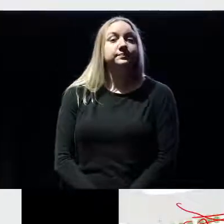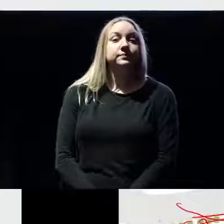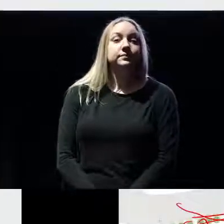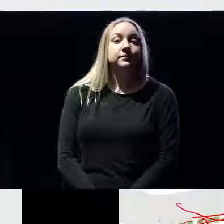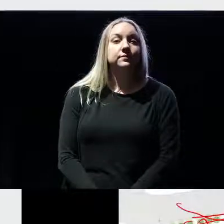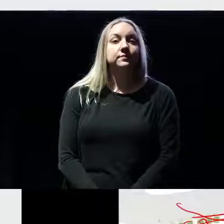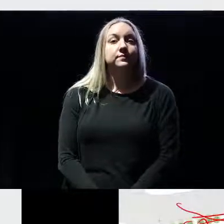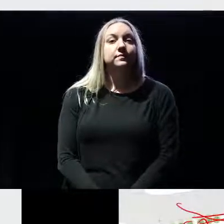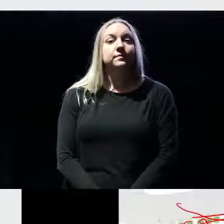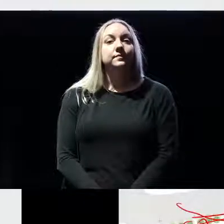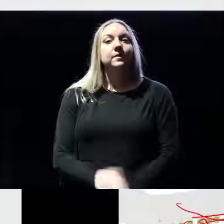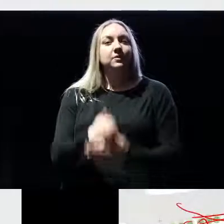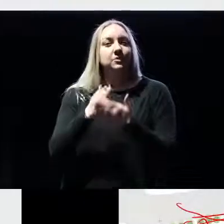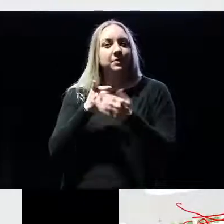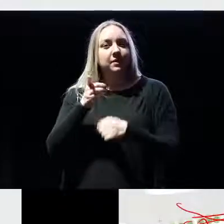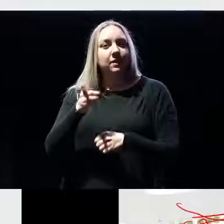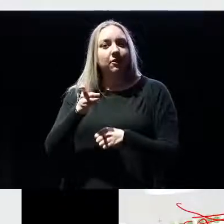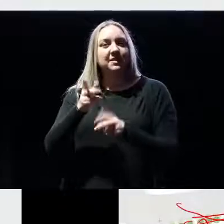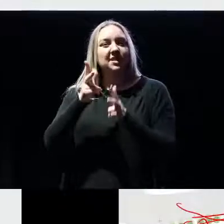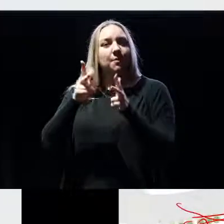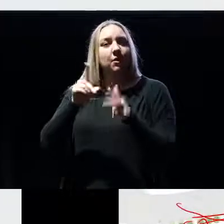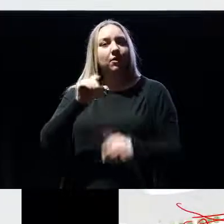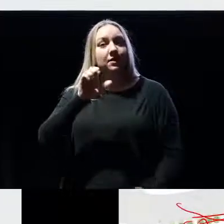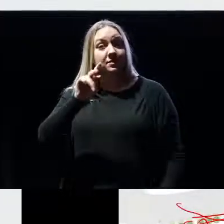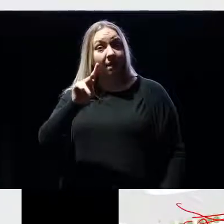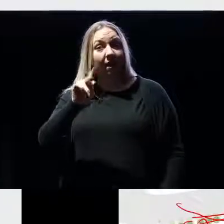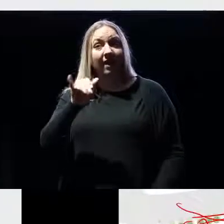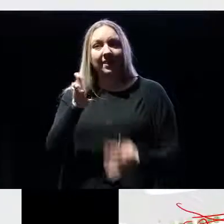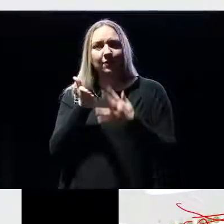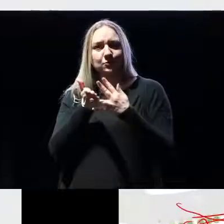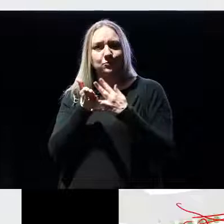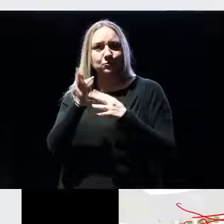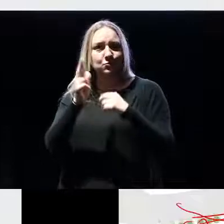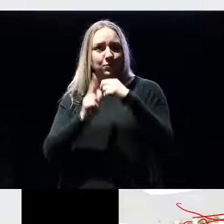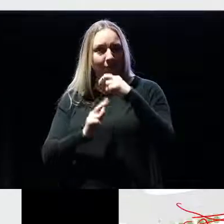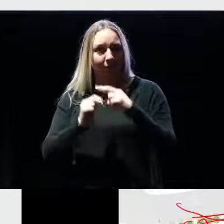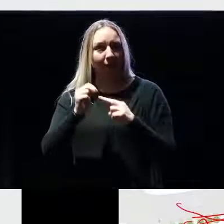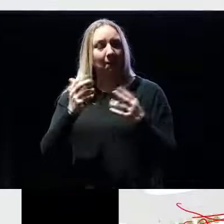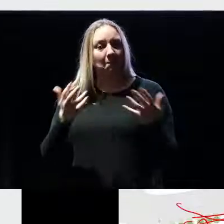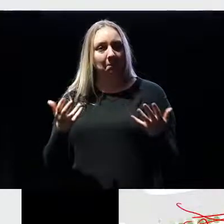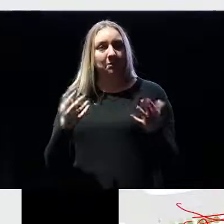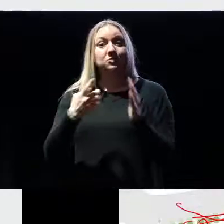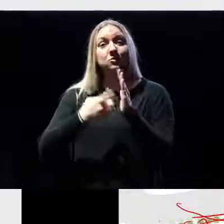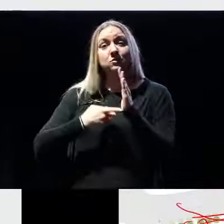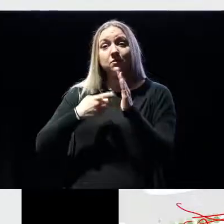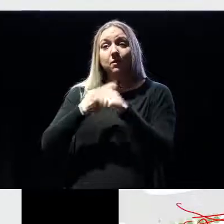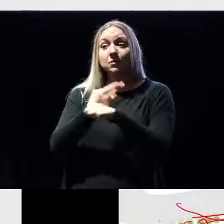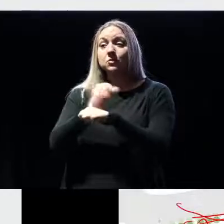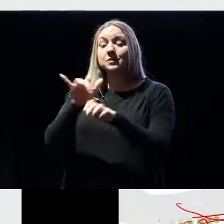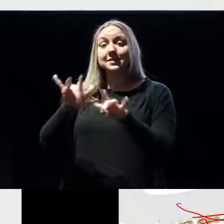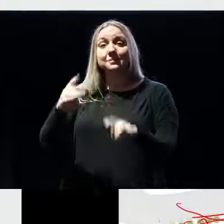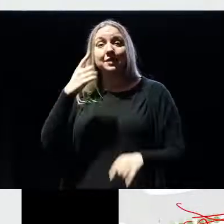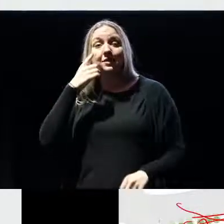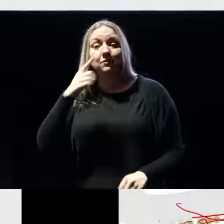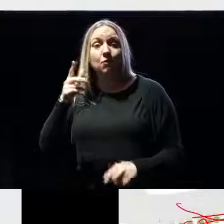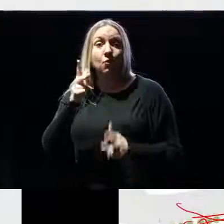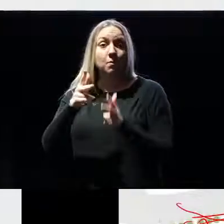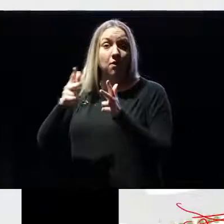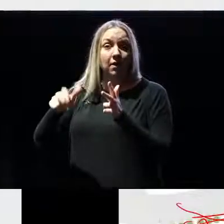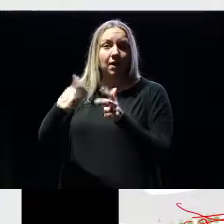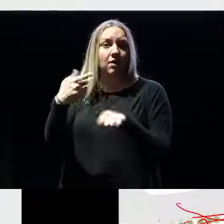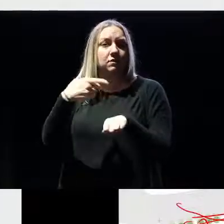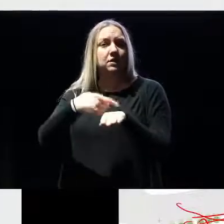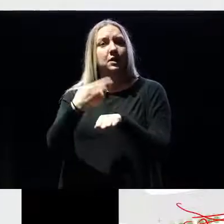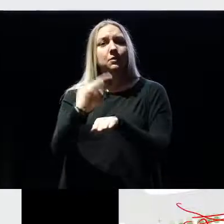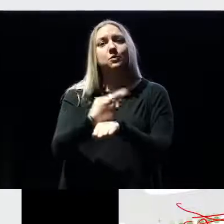a parking deck which runs through the building that can be cross-programmed. Sometimes it's parking, sometimes it's for